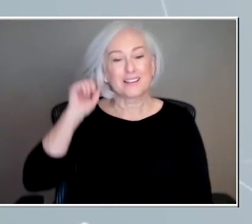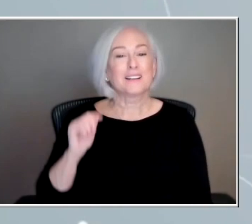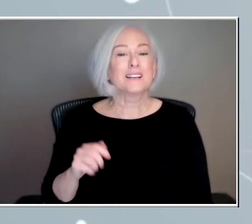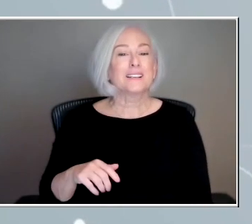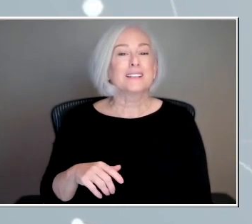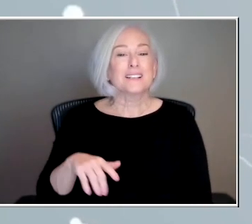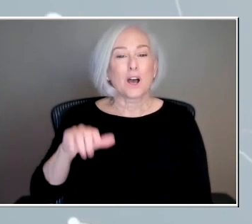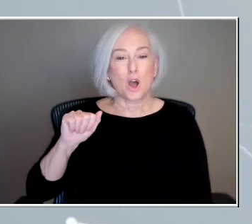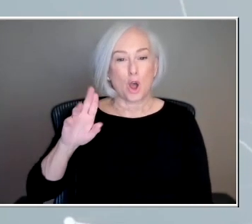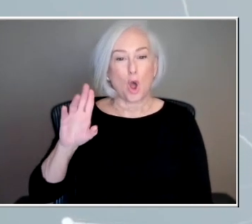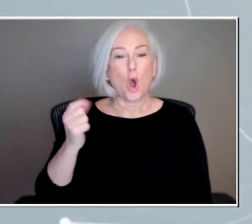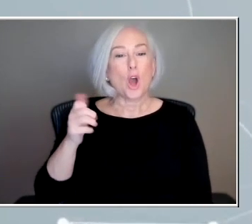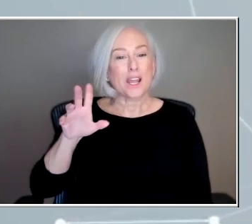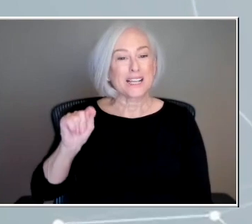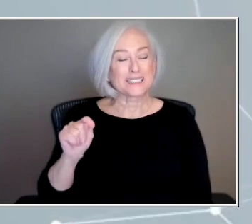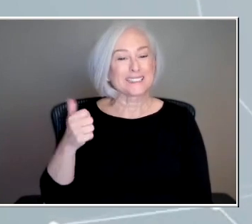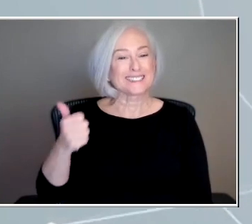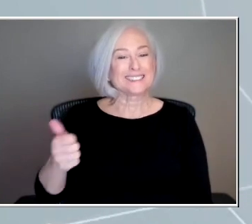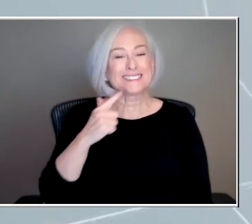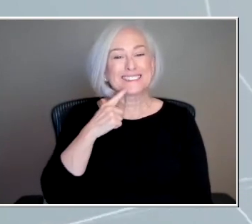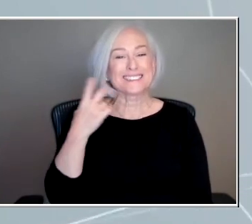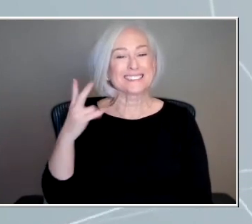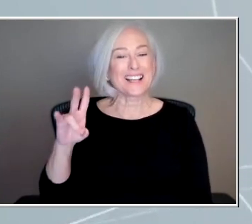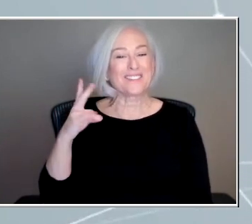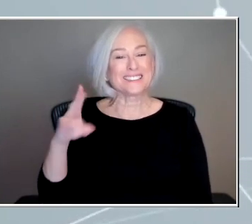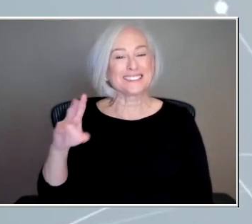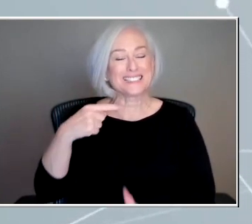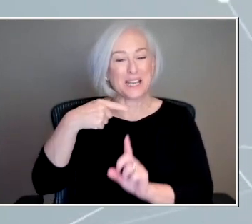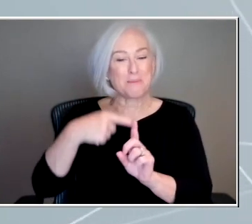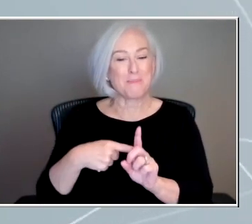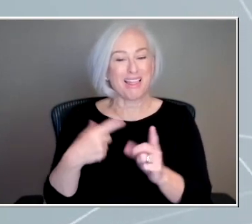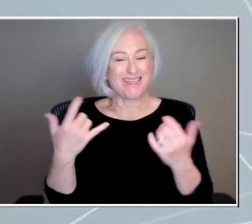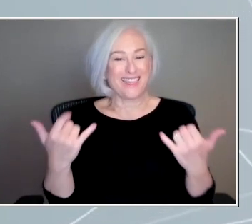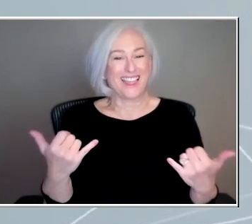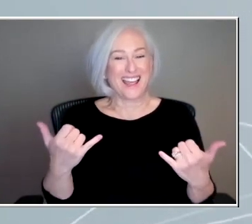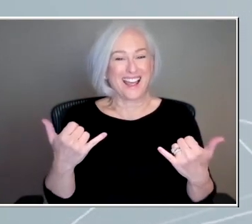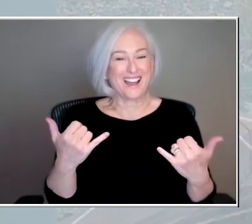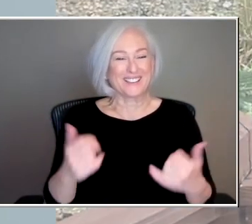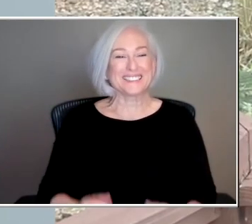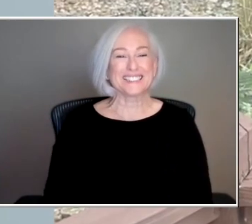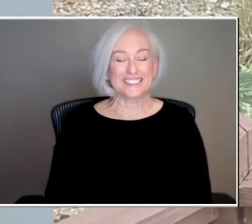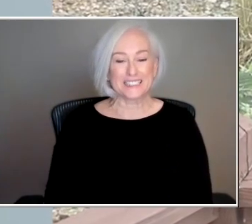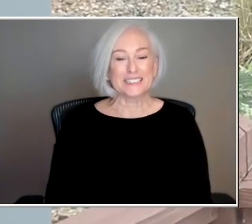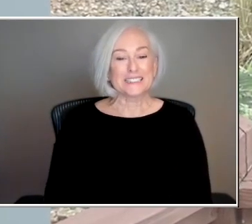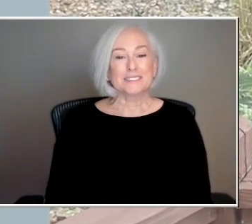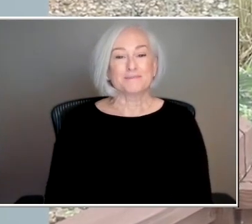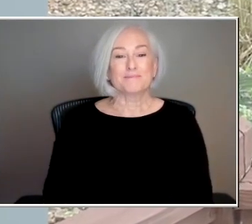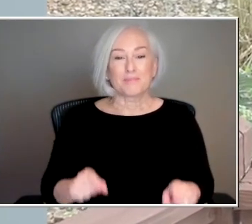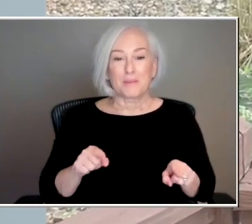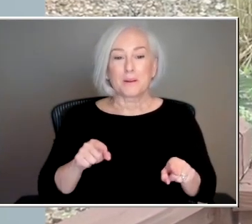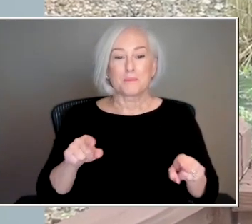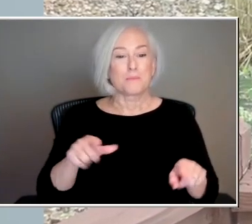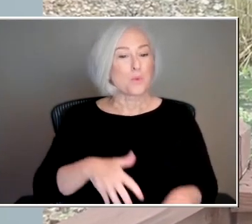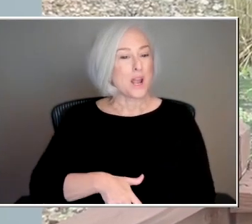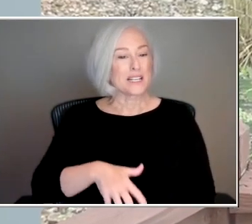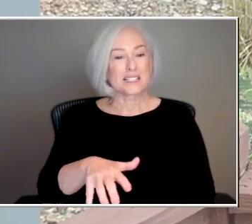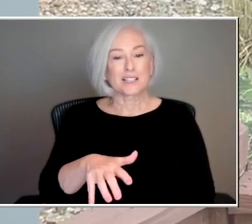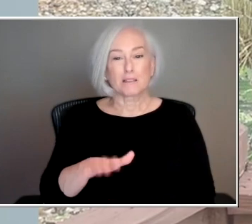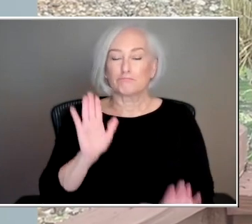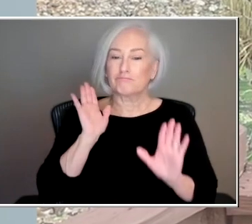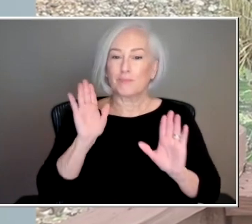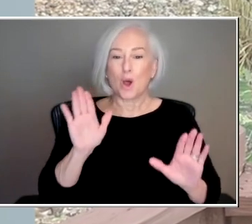August. He is 17 months old now. And pregnancy was awesome. Yeah, he